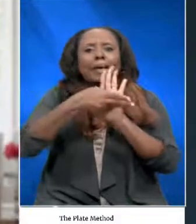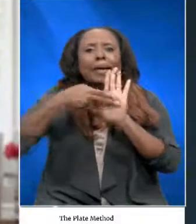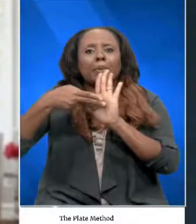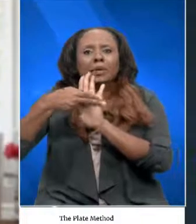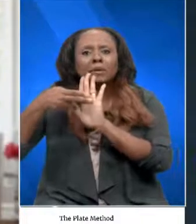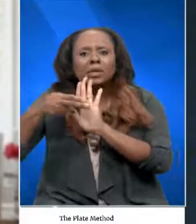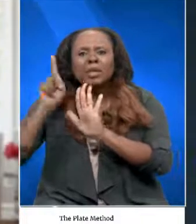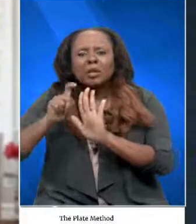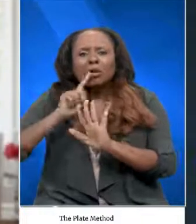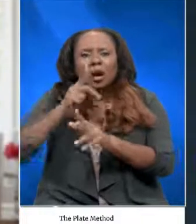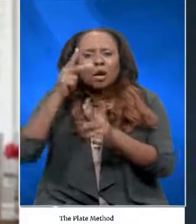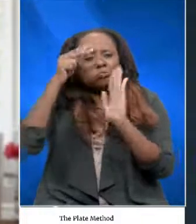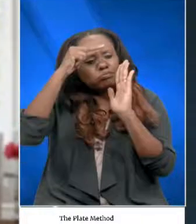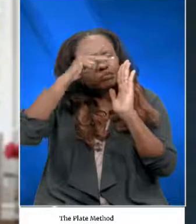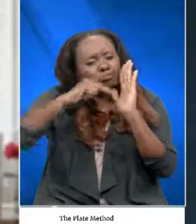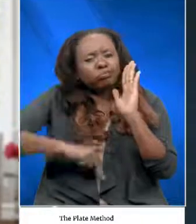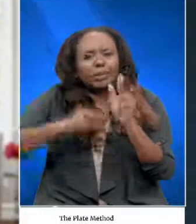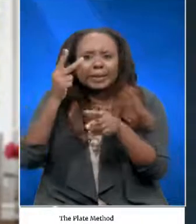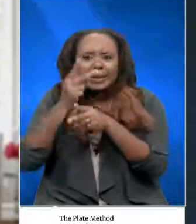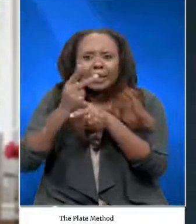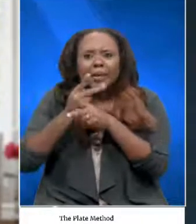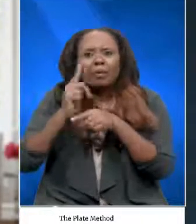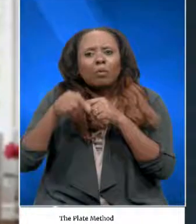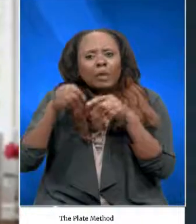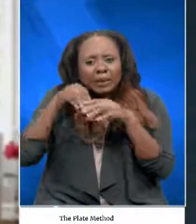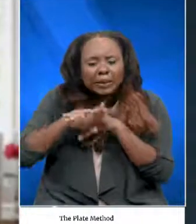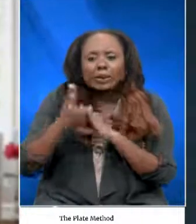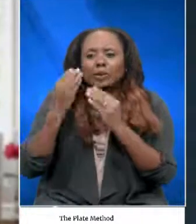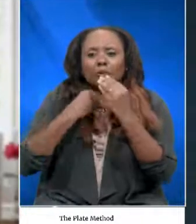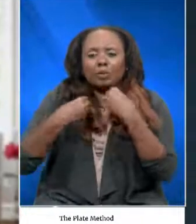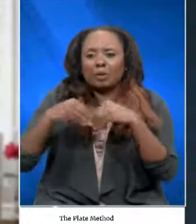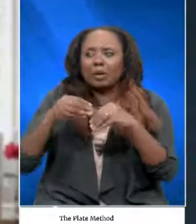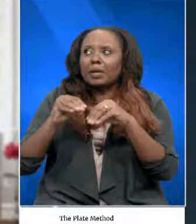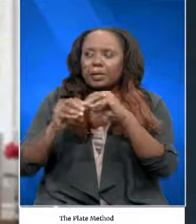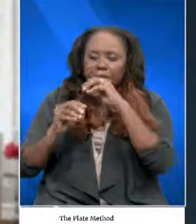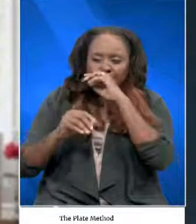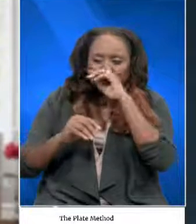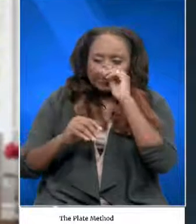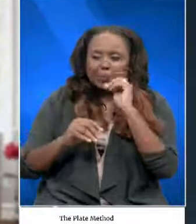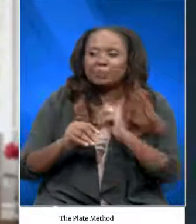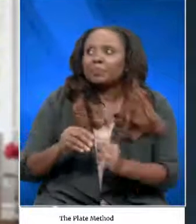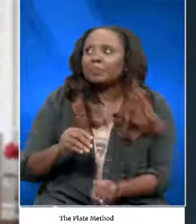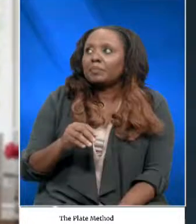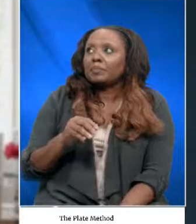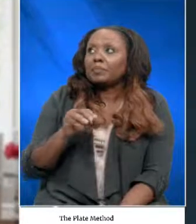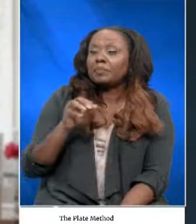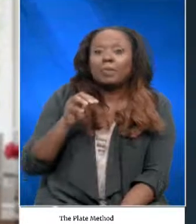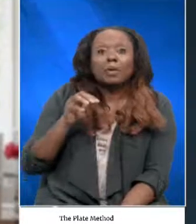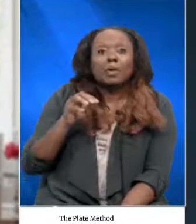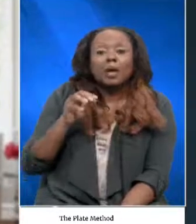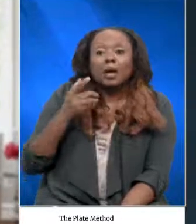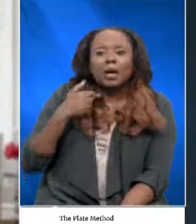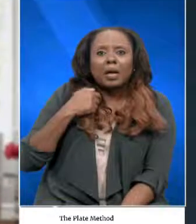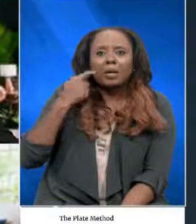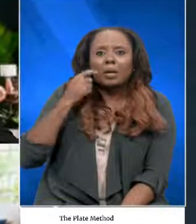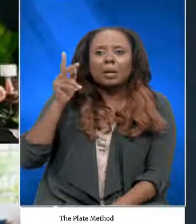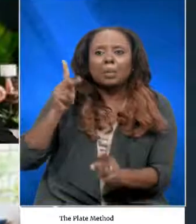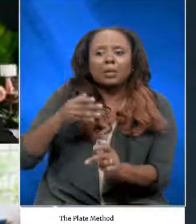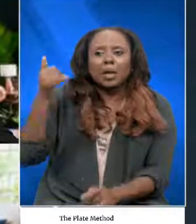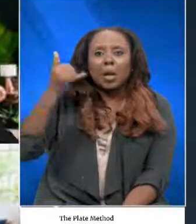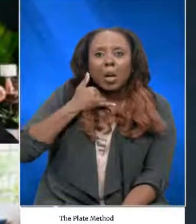should take a look at when we go into the supermarket. And David, I believe we have a telephone caller on the